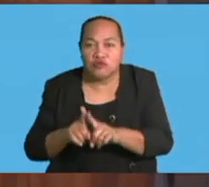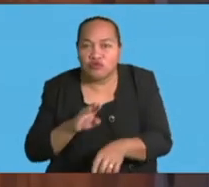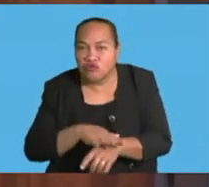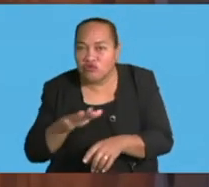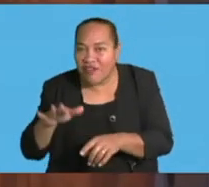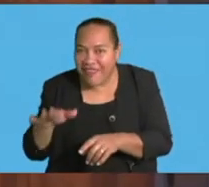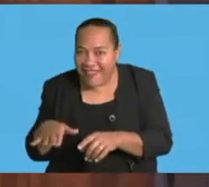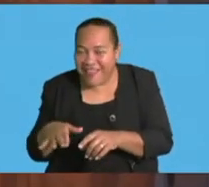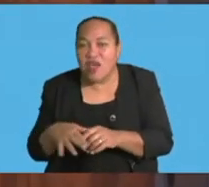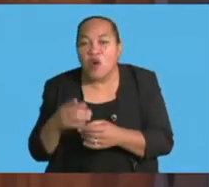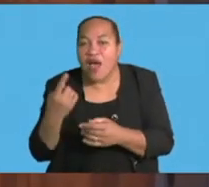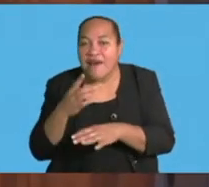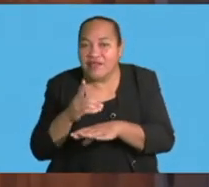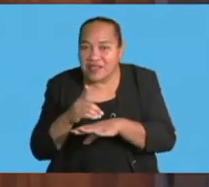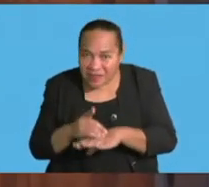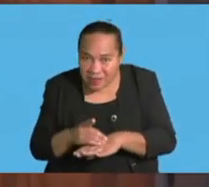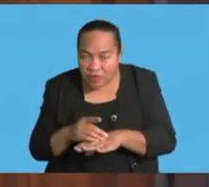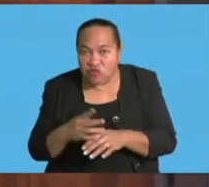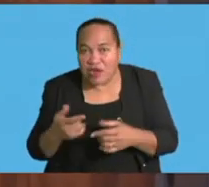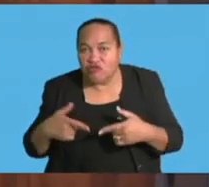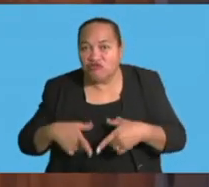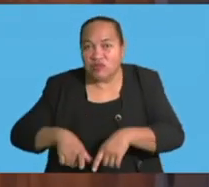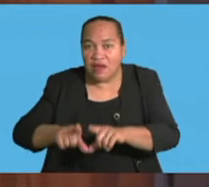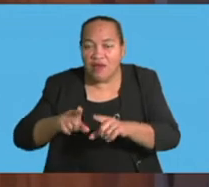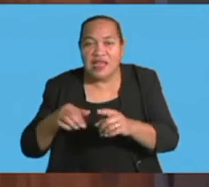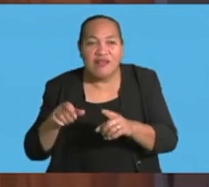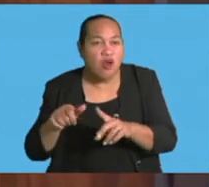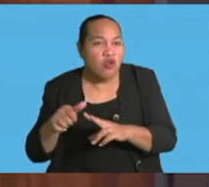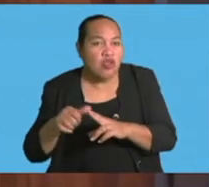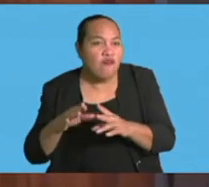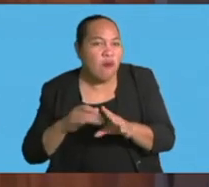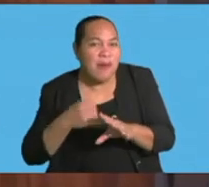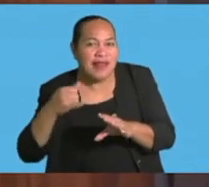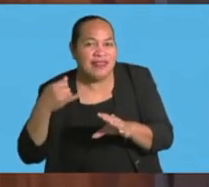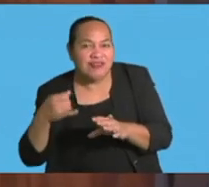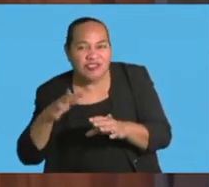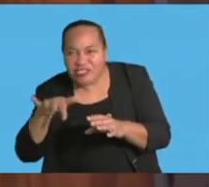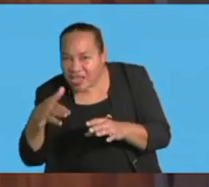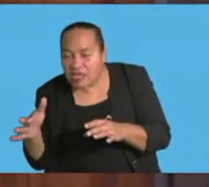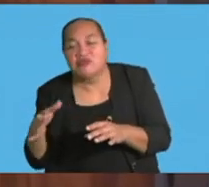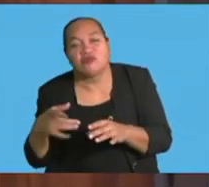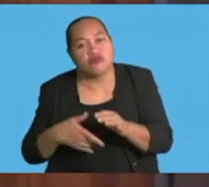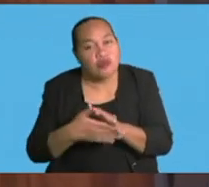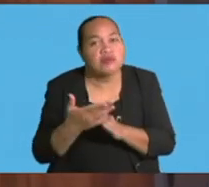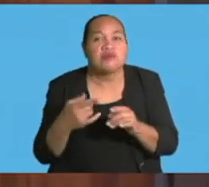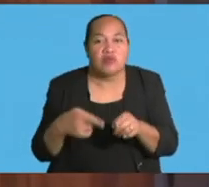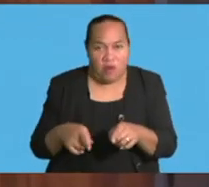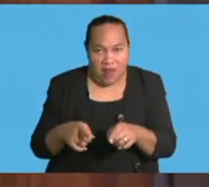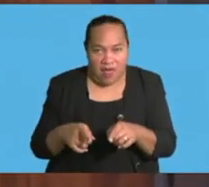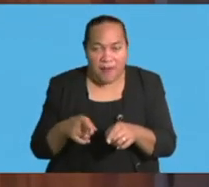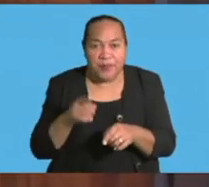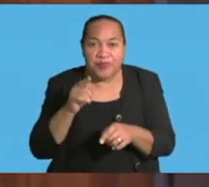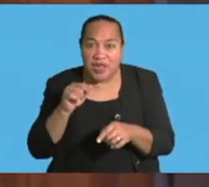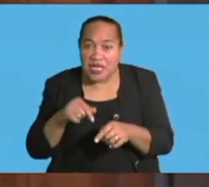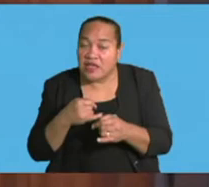children with disabilities for needful travel such as medical checks, going to school, etc. Mr. Speaker, sir, this is a